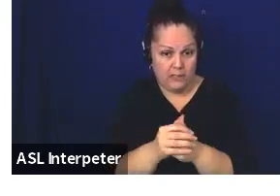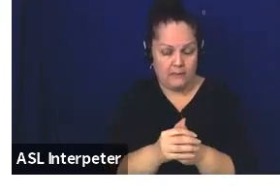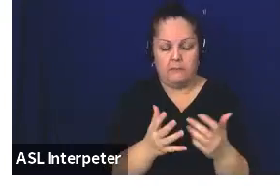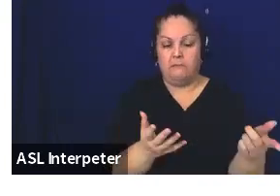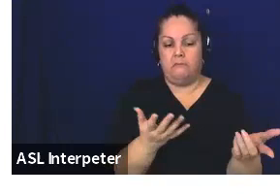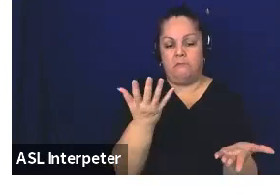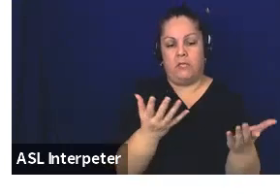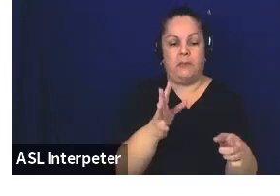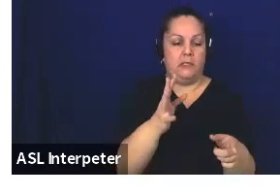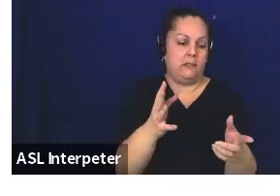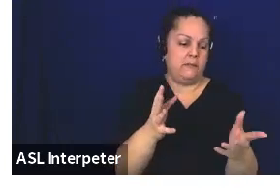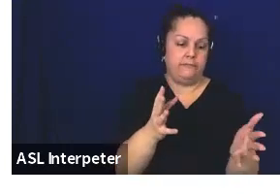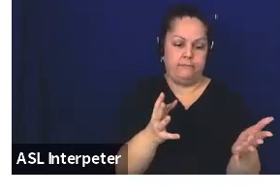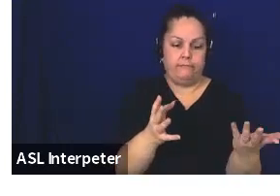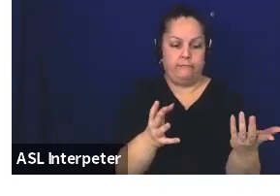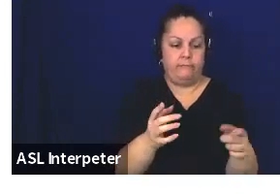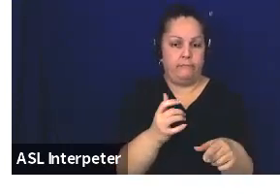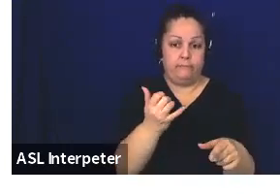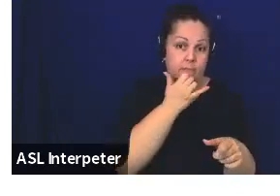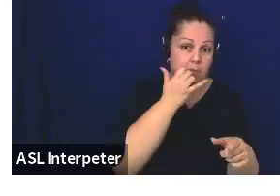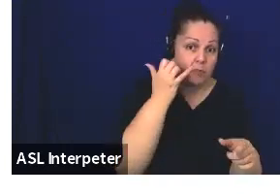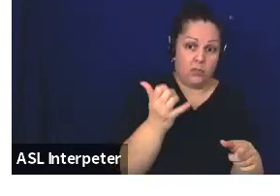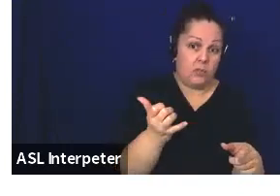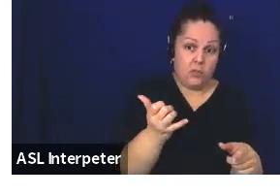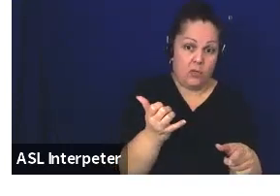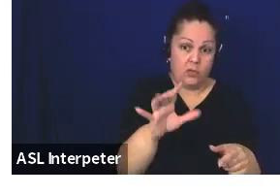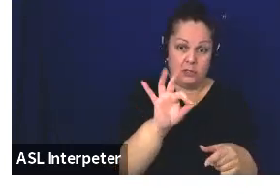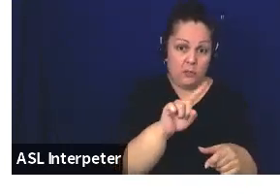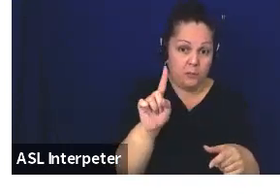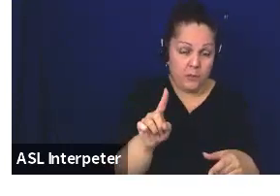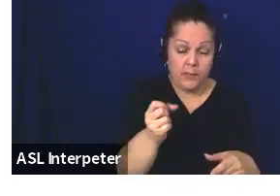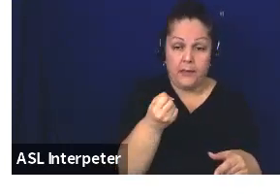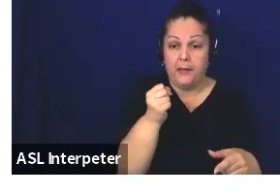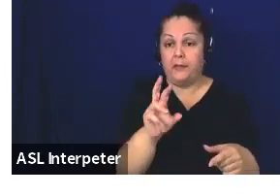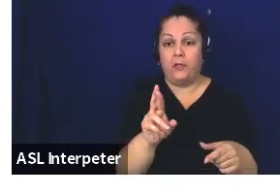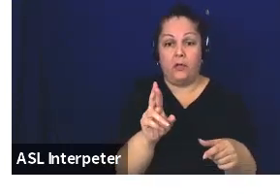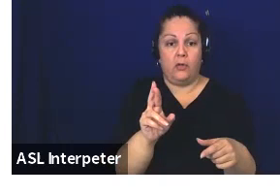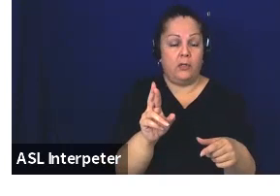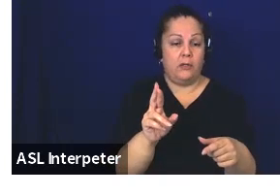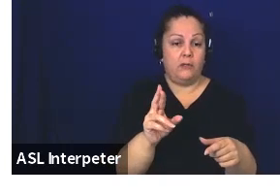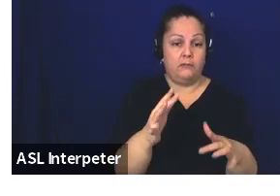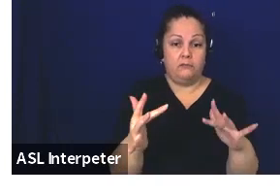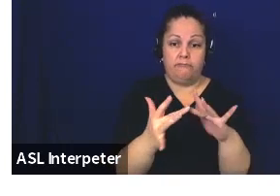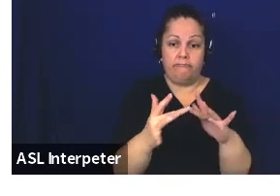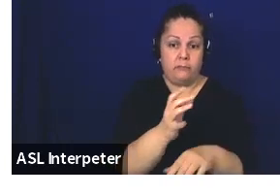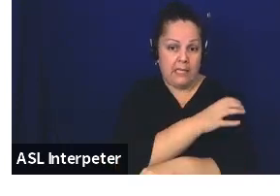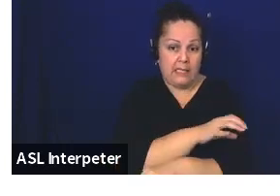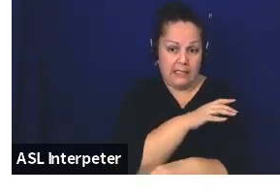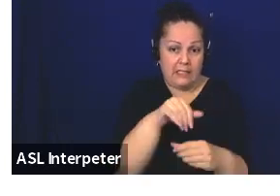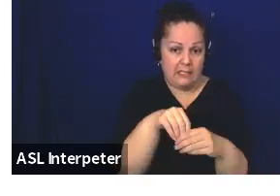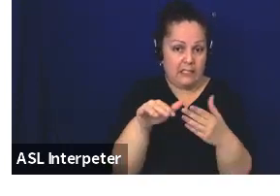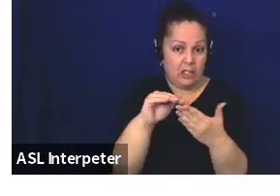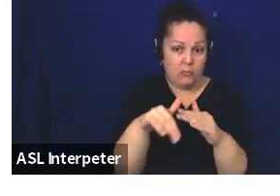mean talking through a phone call to 911 or getting in touch with a clinic in the community